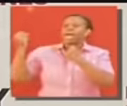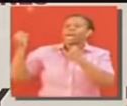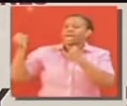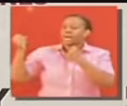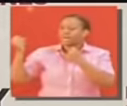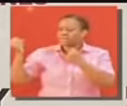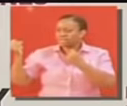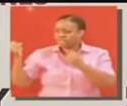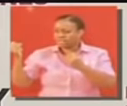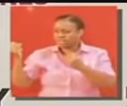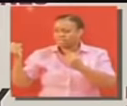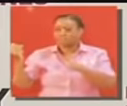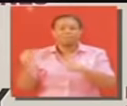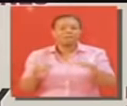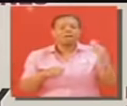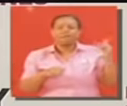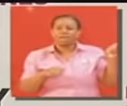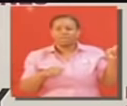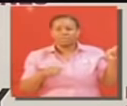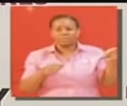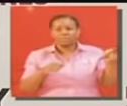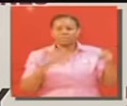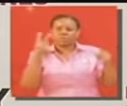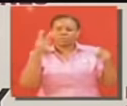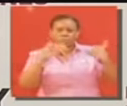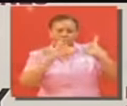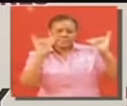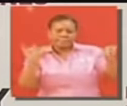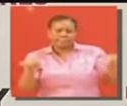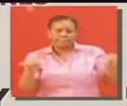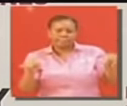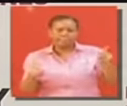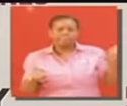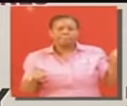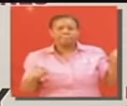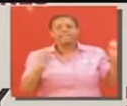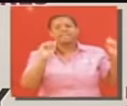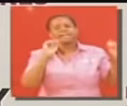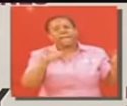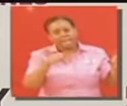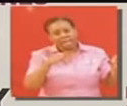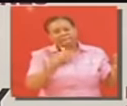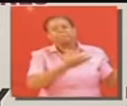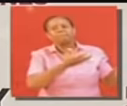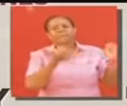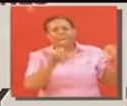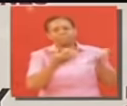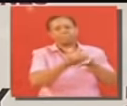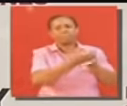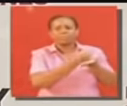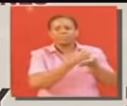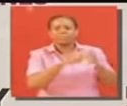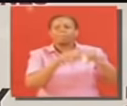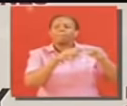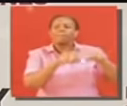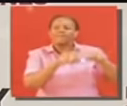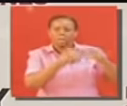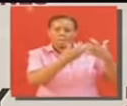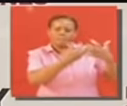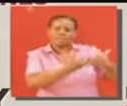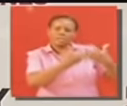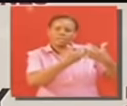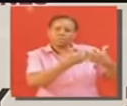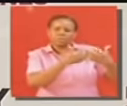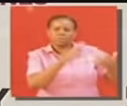results literally in 2 to 3 hours. And then for the other machines, the other PCR machines, which are